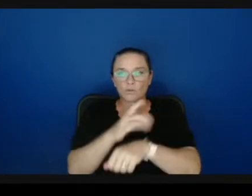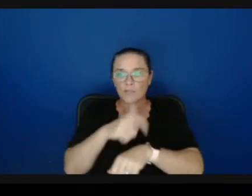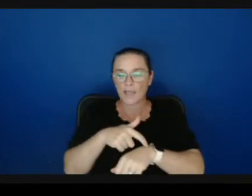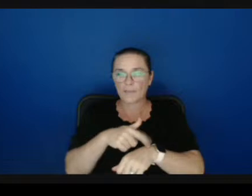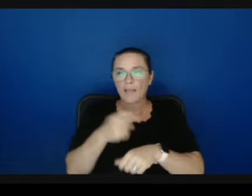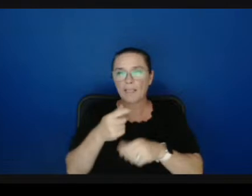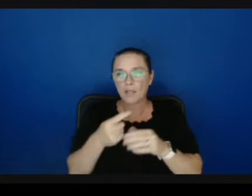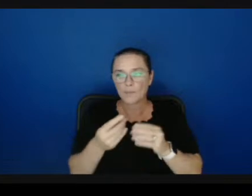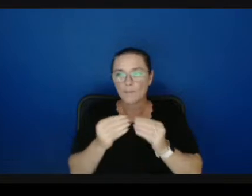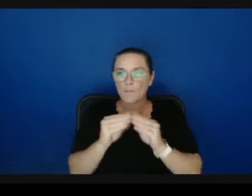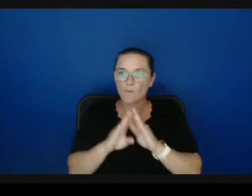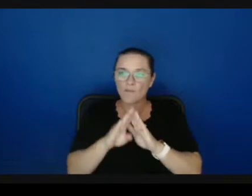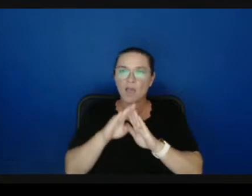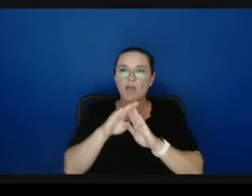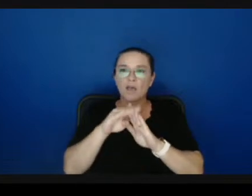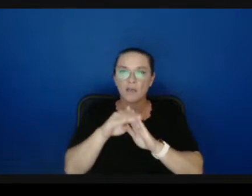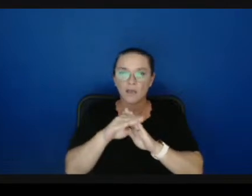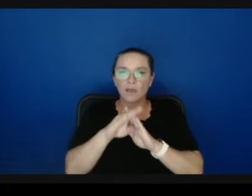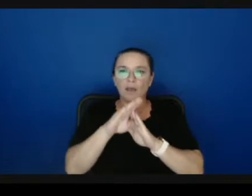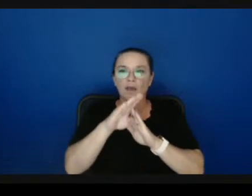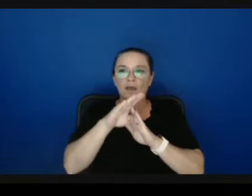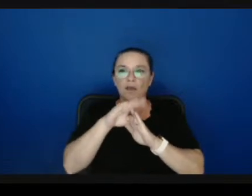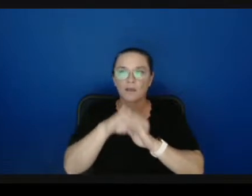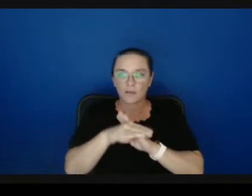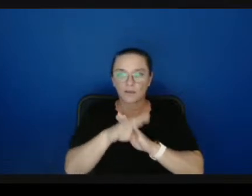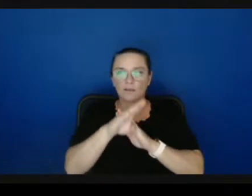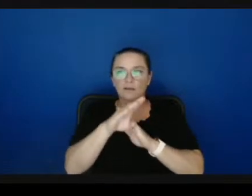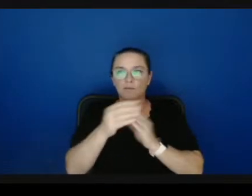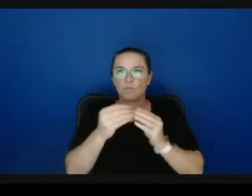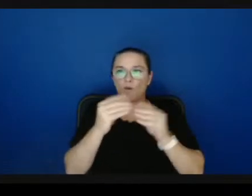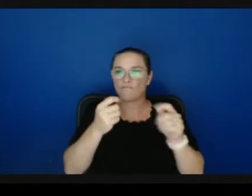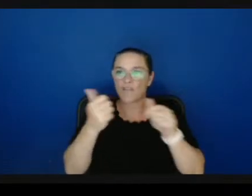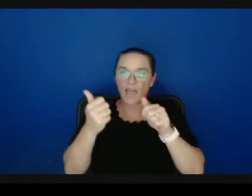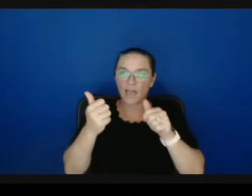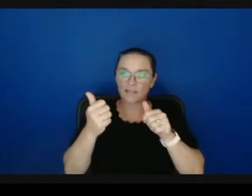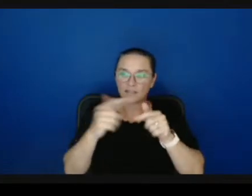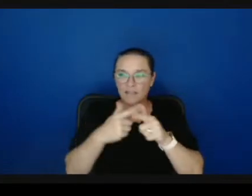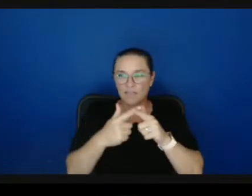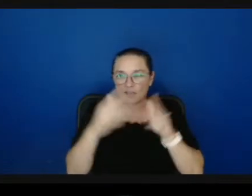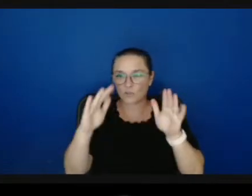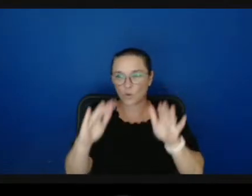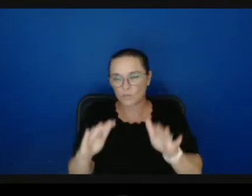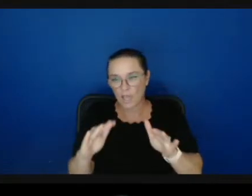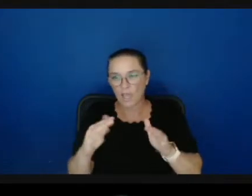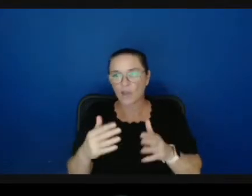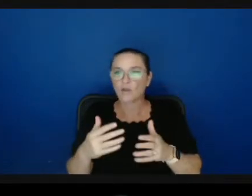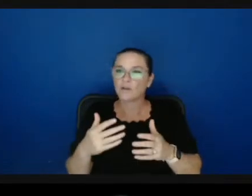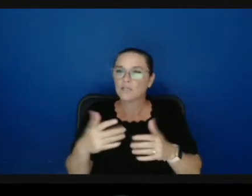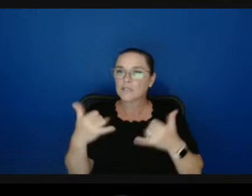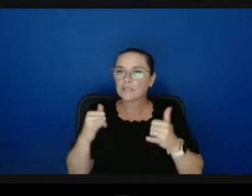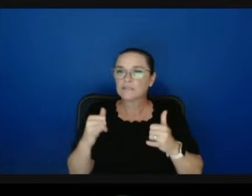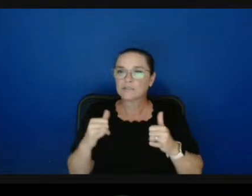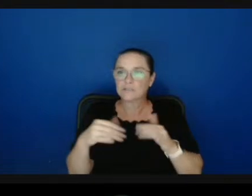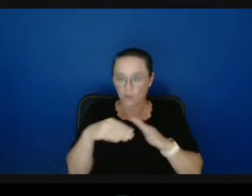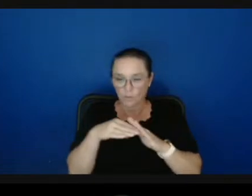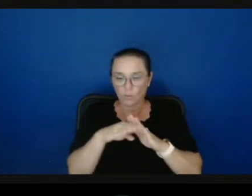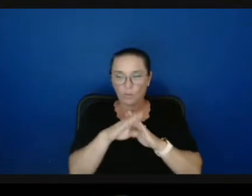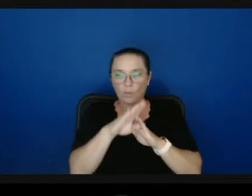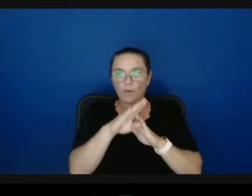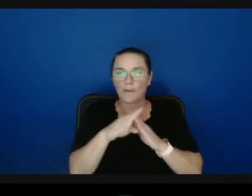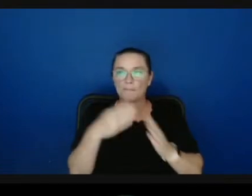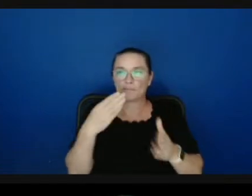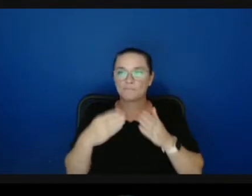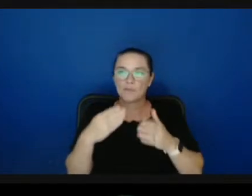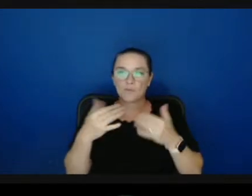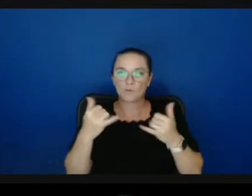faster, slightly slower, quite a bit faster, a little bit slower. So on average, still climbing up, and maybe you're seeing some of this pulsing effect